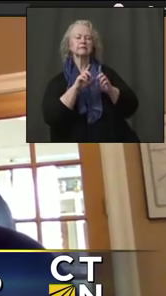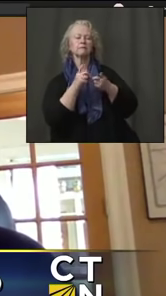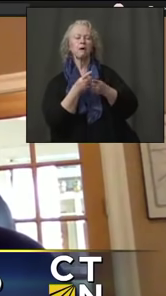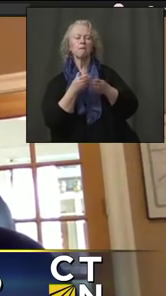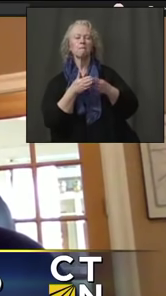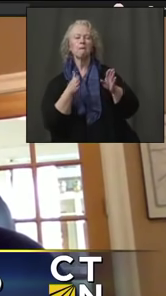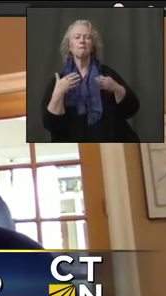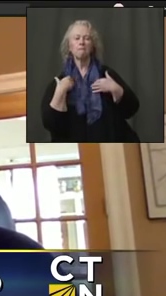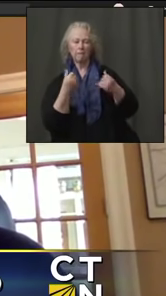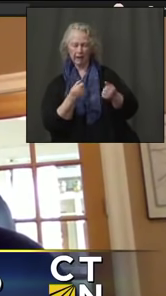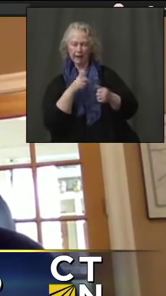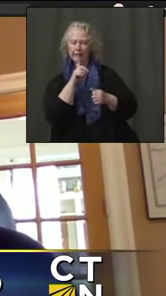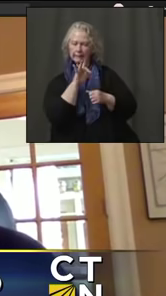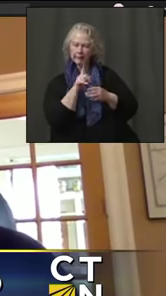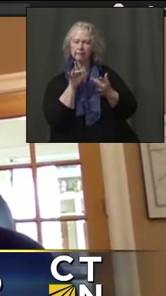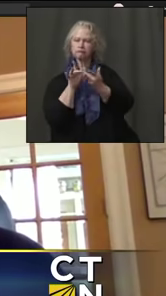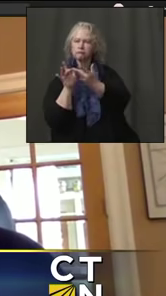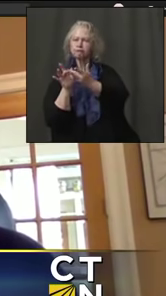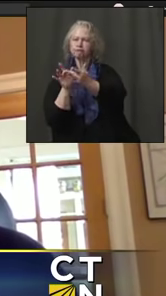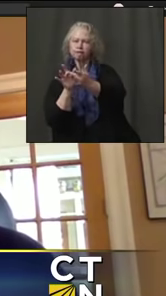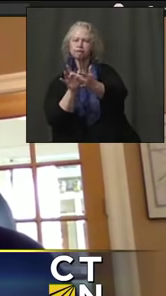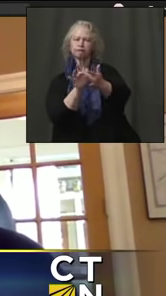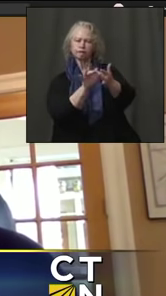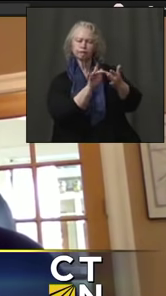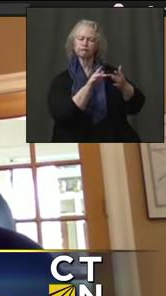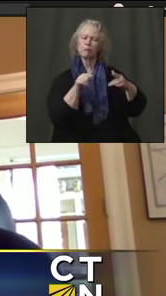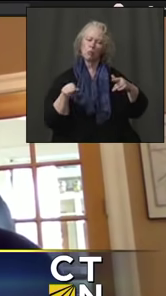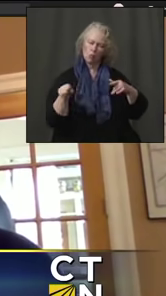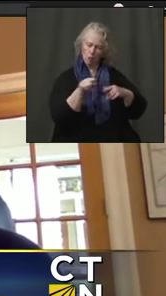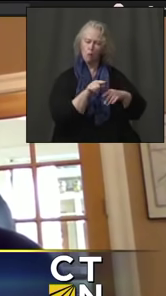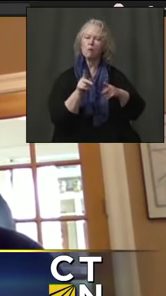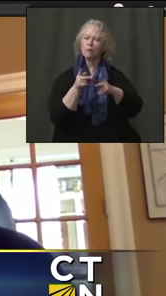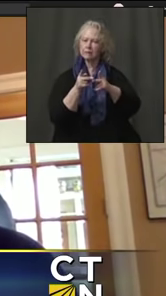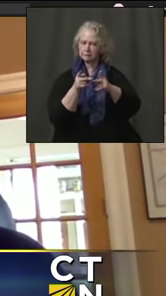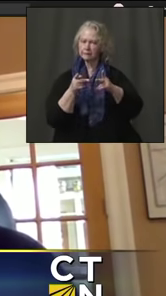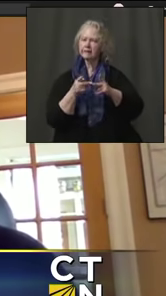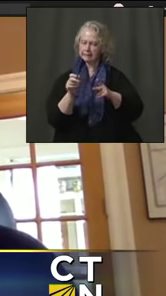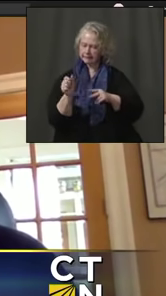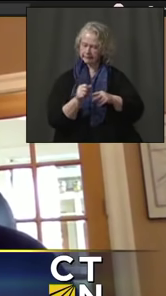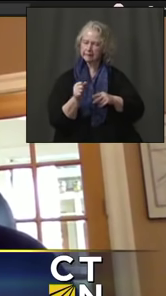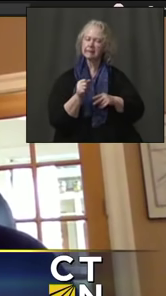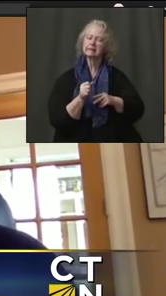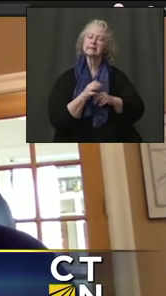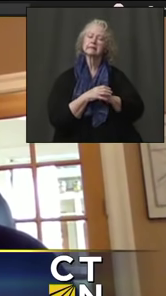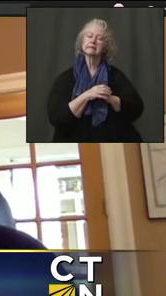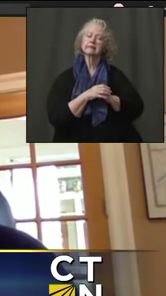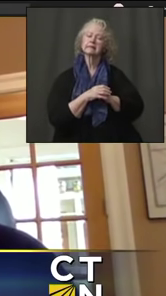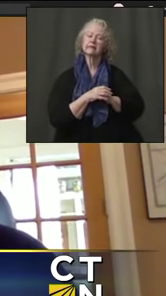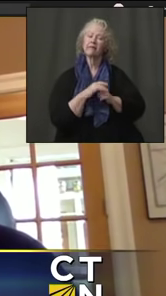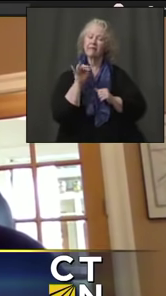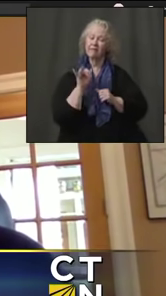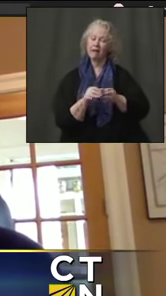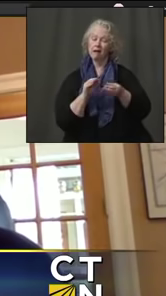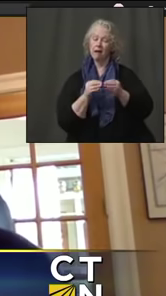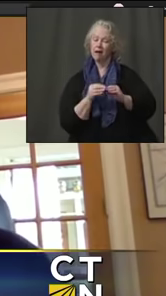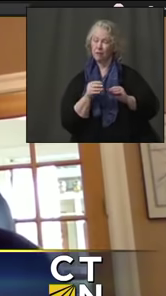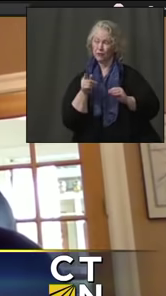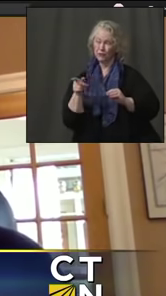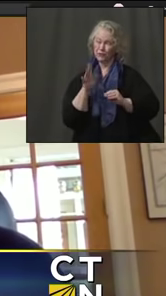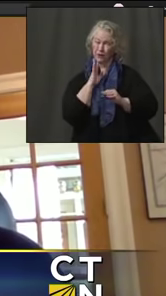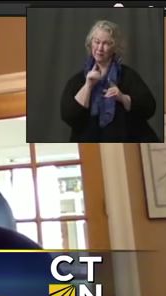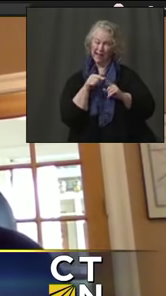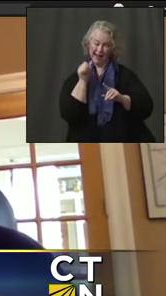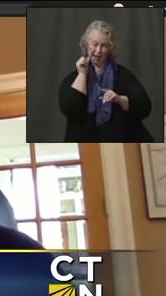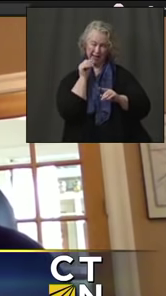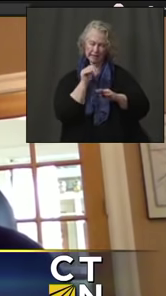with a wide variety of facilities, including the ones you mentioned. With regards to the data last night that we reported for the